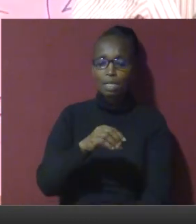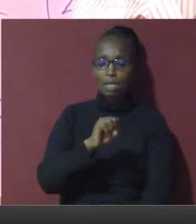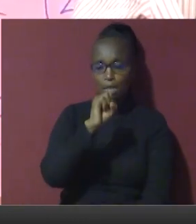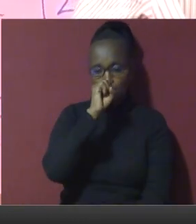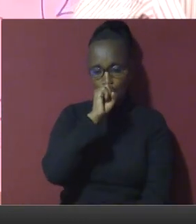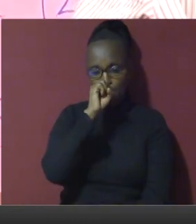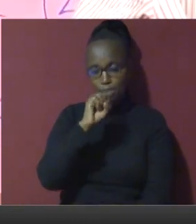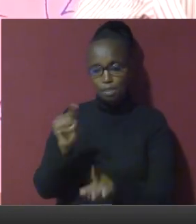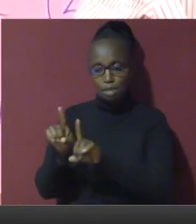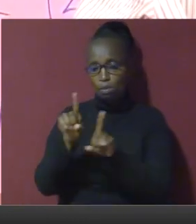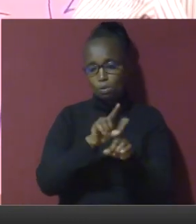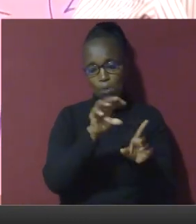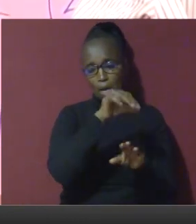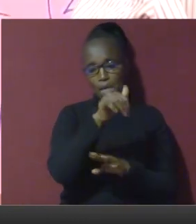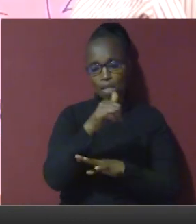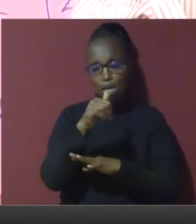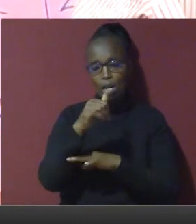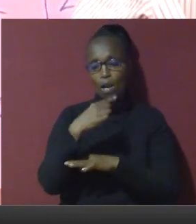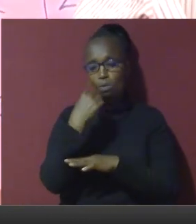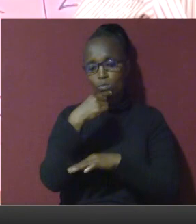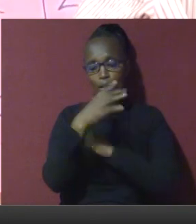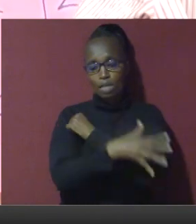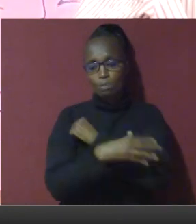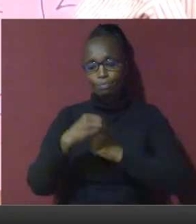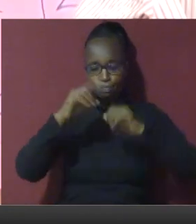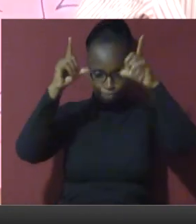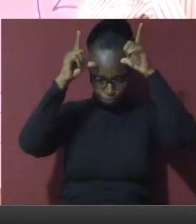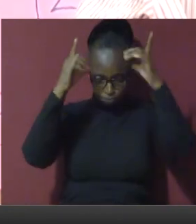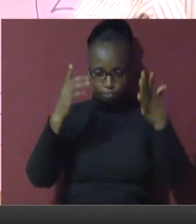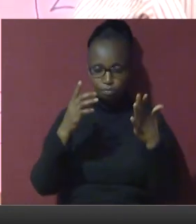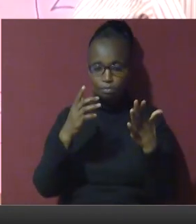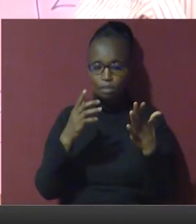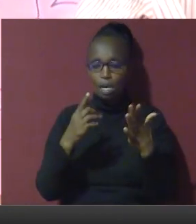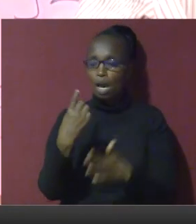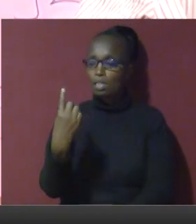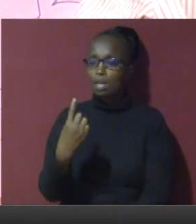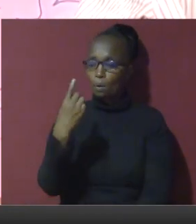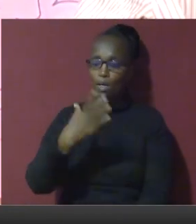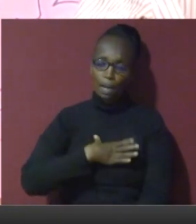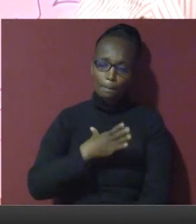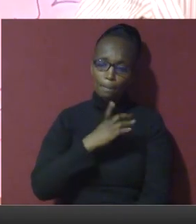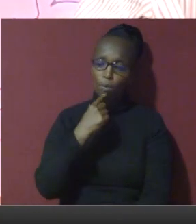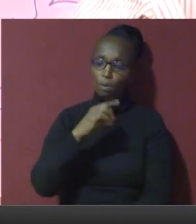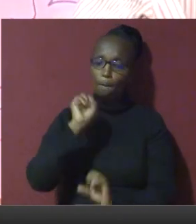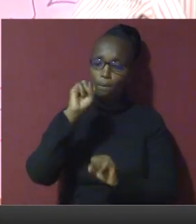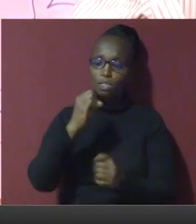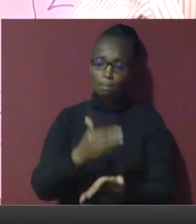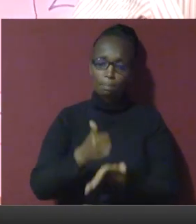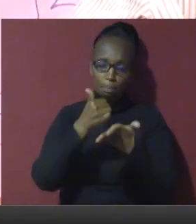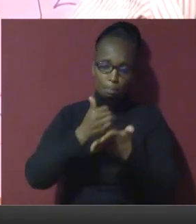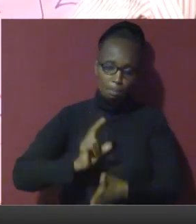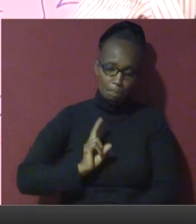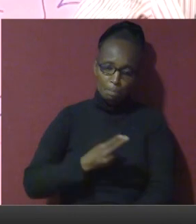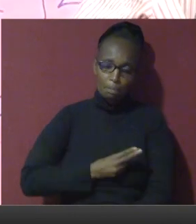another one for cattle. So it is rampant within Uriri, and the only people that we can help us is the government.